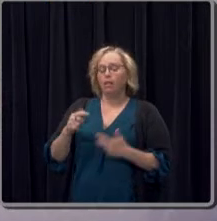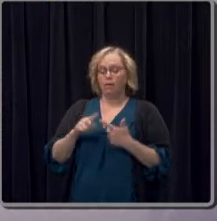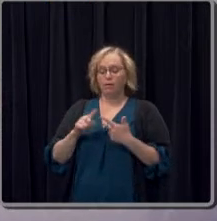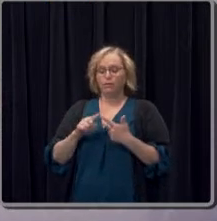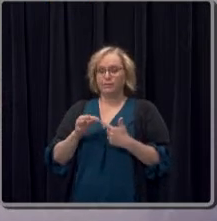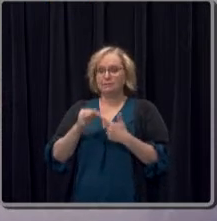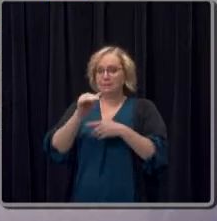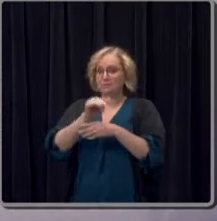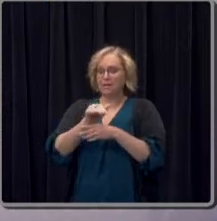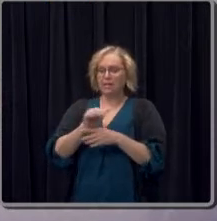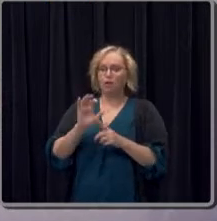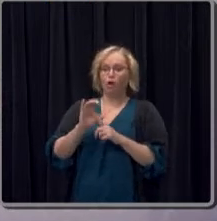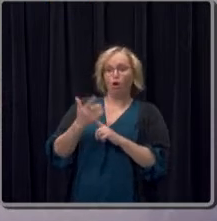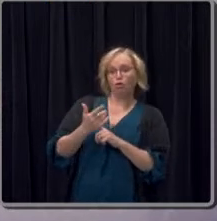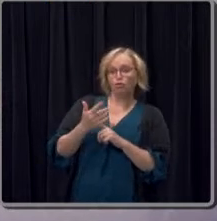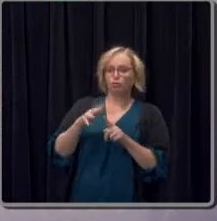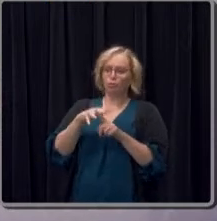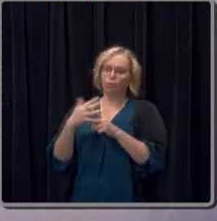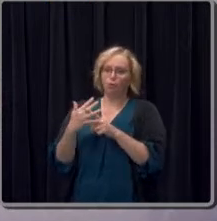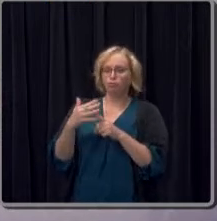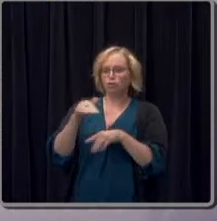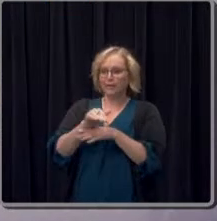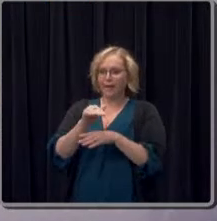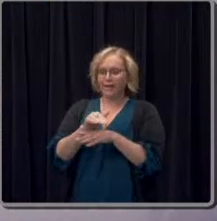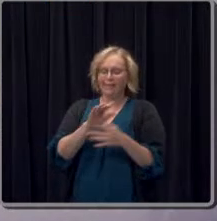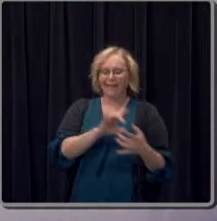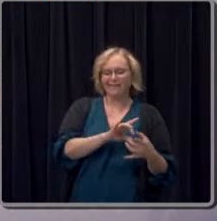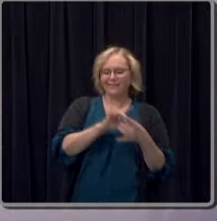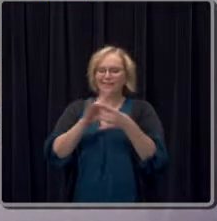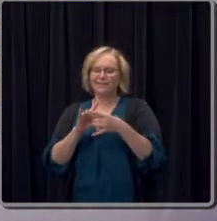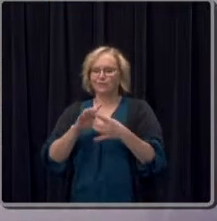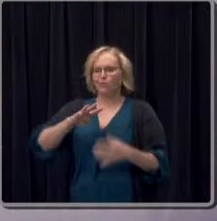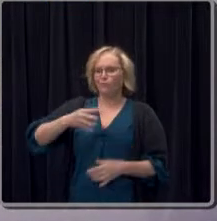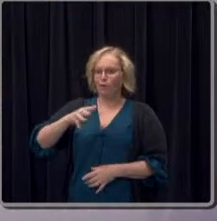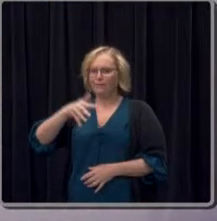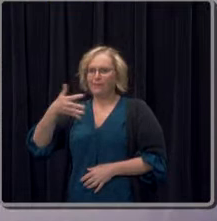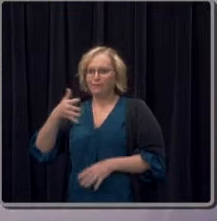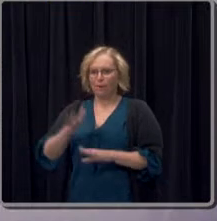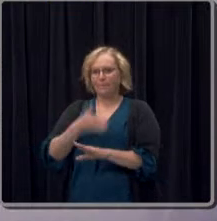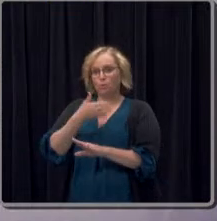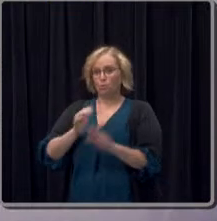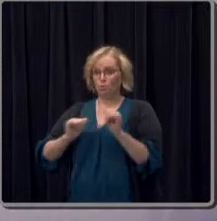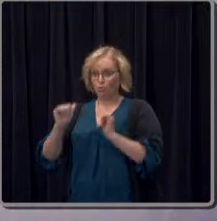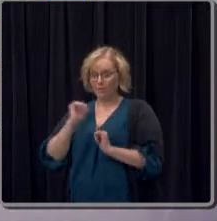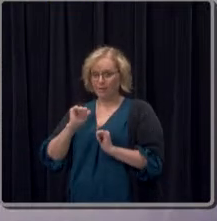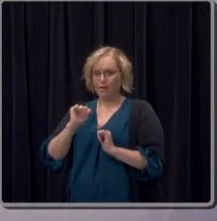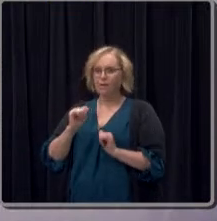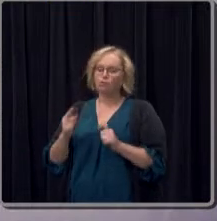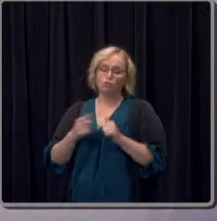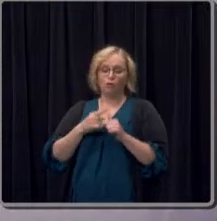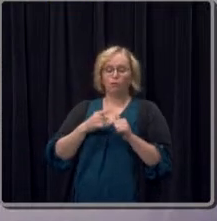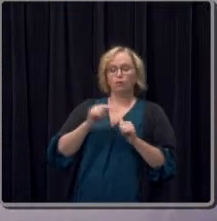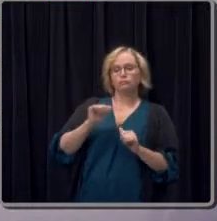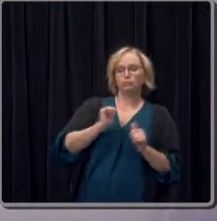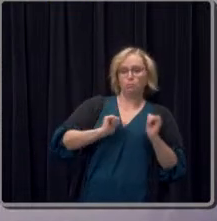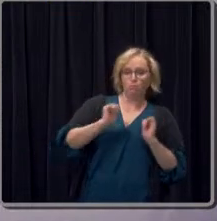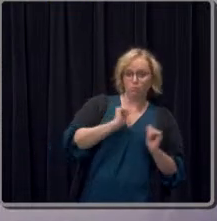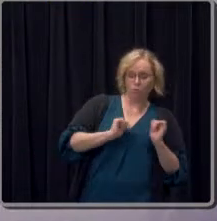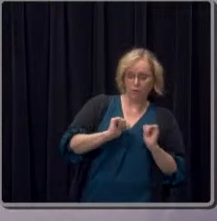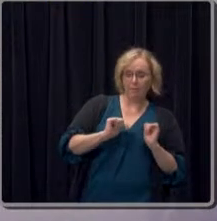so culture night actually links into our 4th and 5th grade music program. So they have the program and then they have like the food,